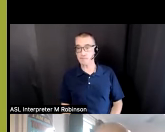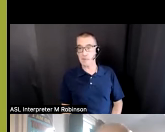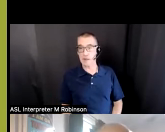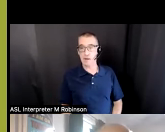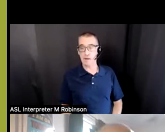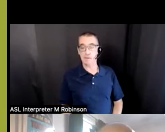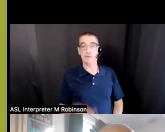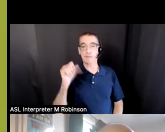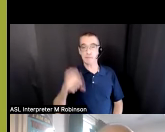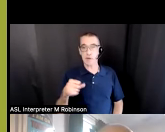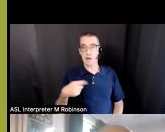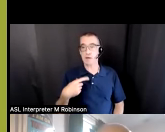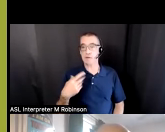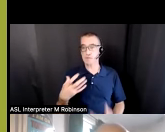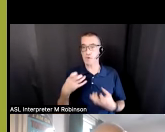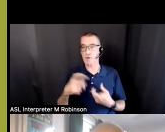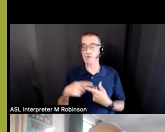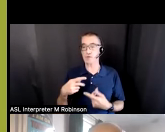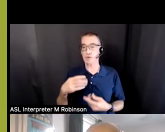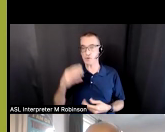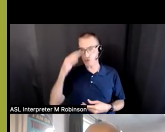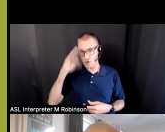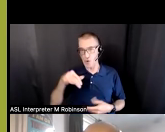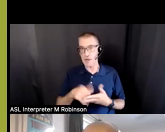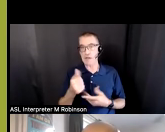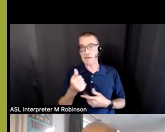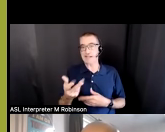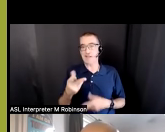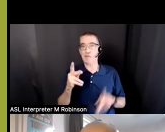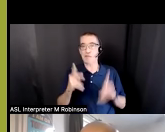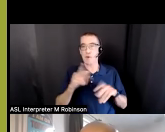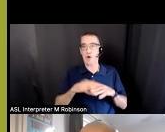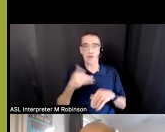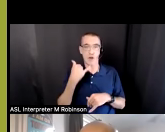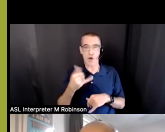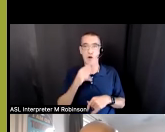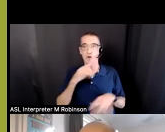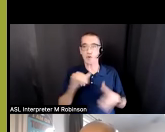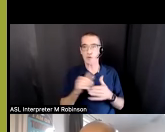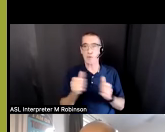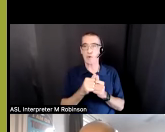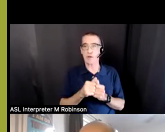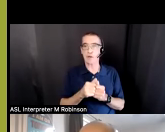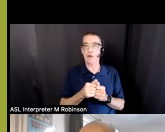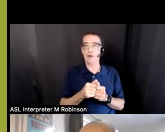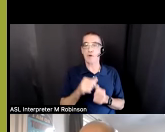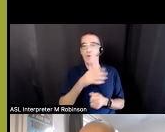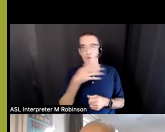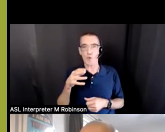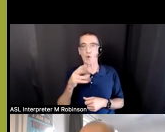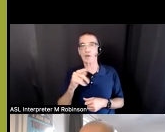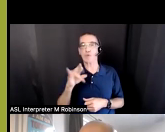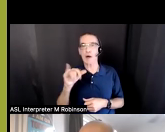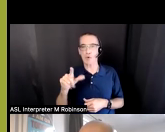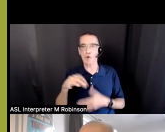Yeah, just wanted to knowing that several of the folks on the call are doing this within rural and tribal